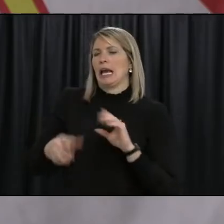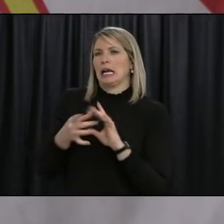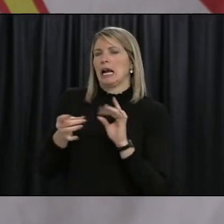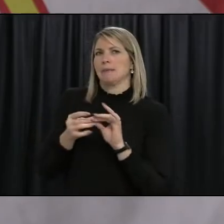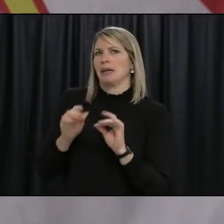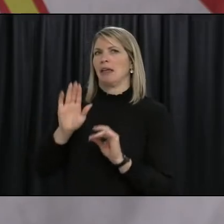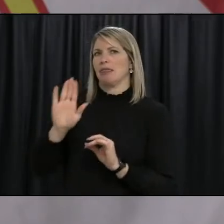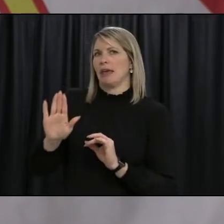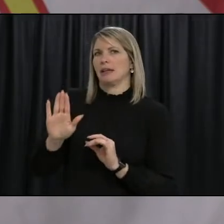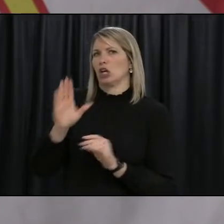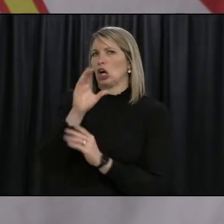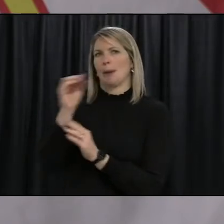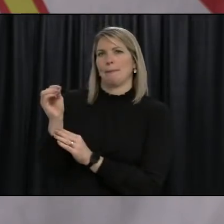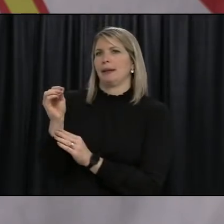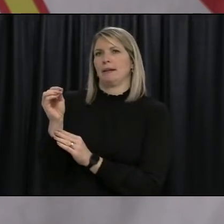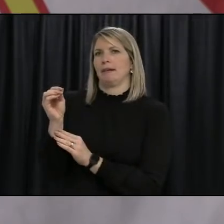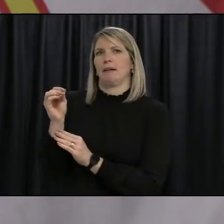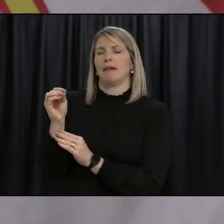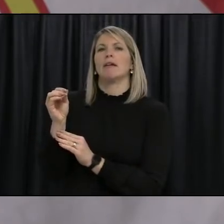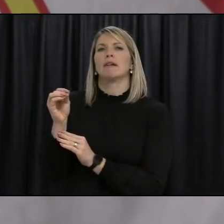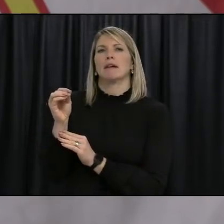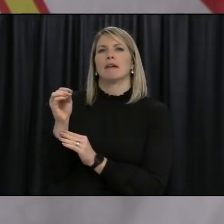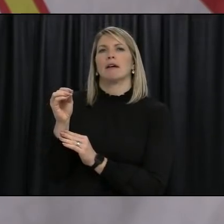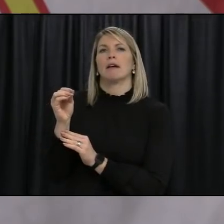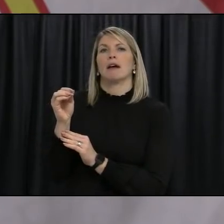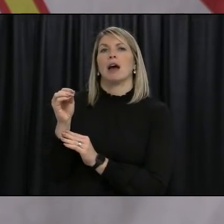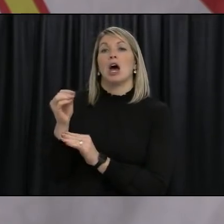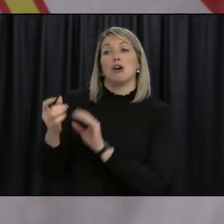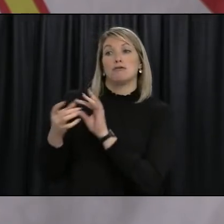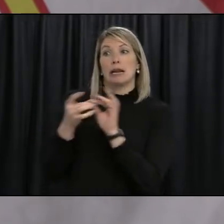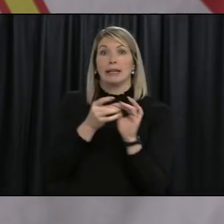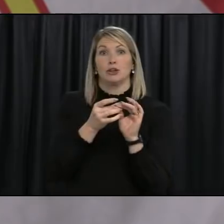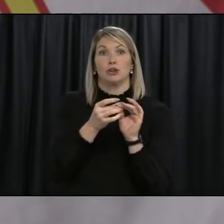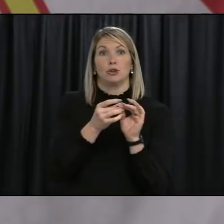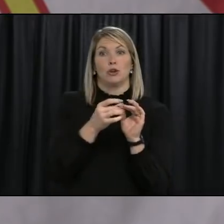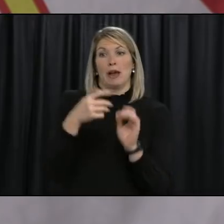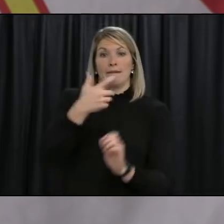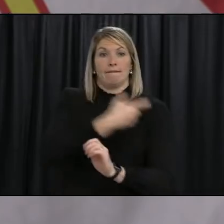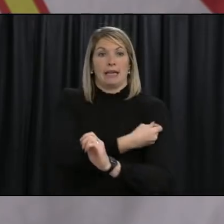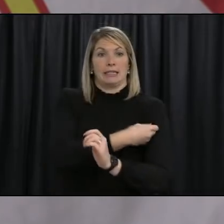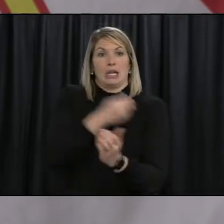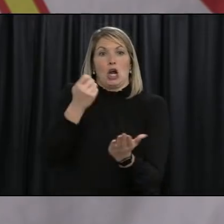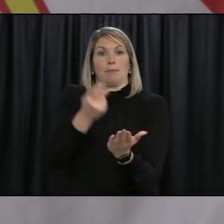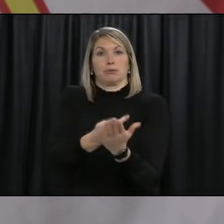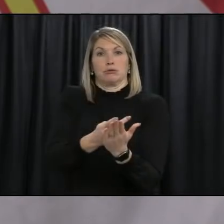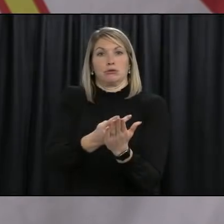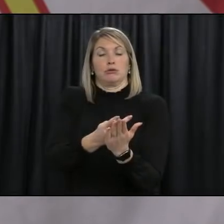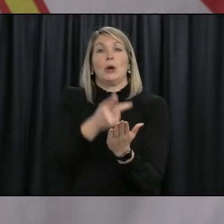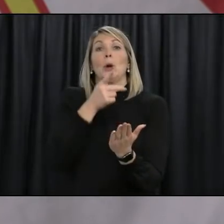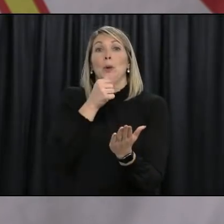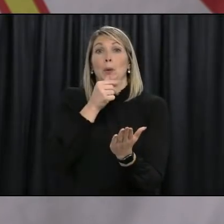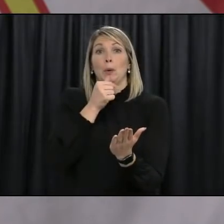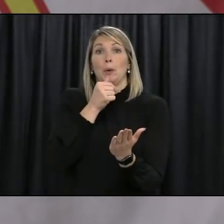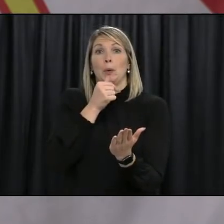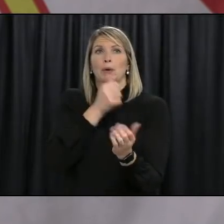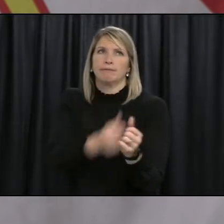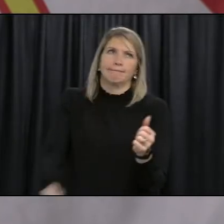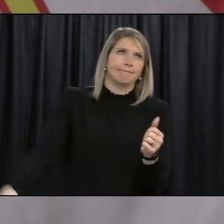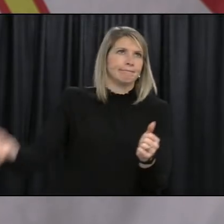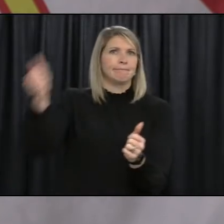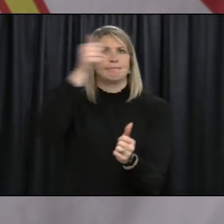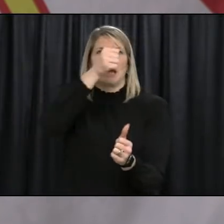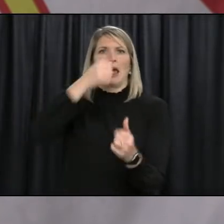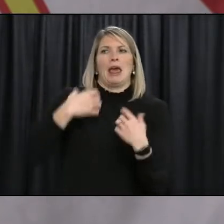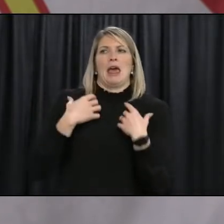that. And with regard to approval of a vaccine here, that is left to the very capable people at Health Canada,